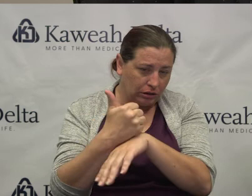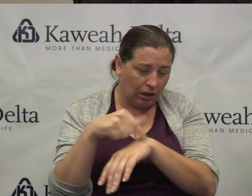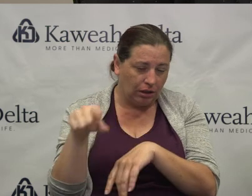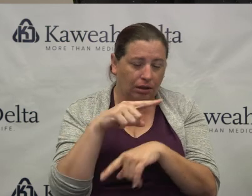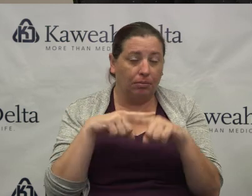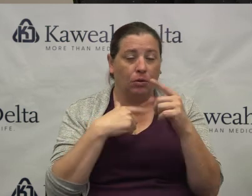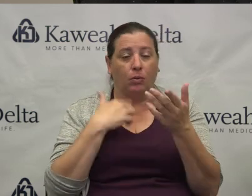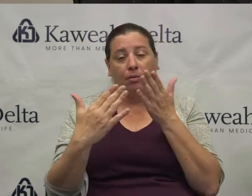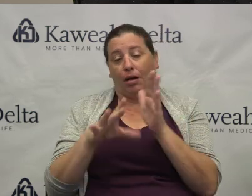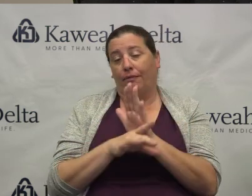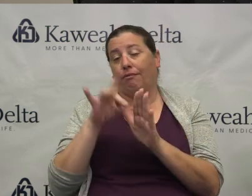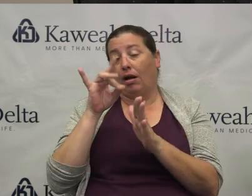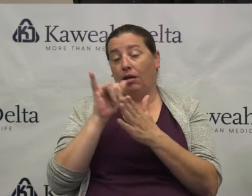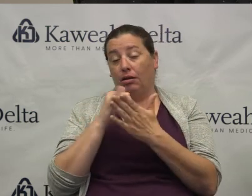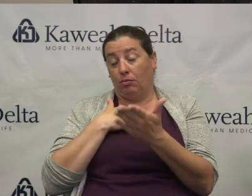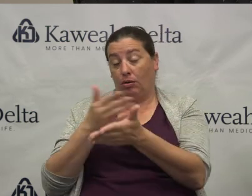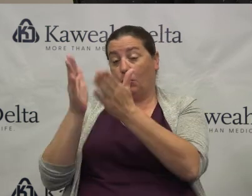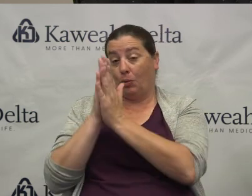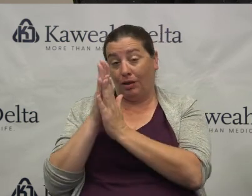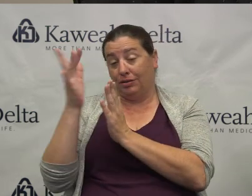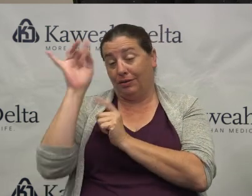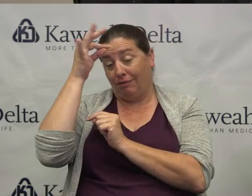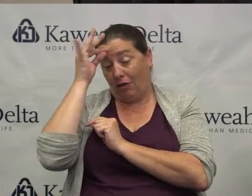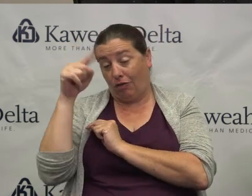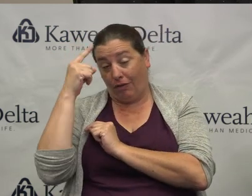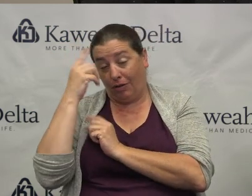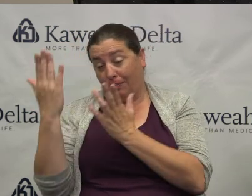same request of the federal government that they may come to the same